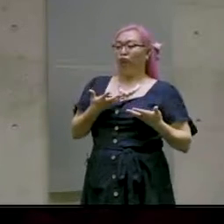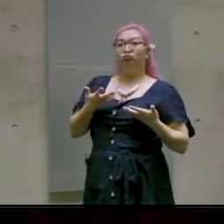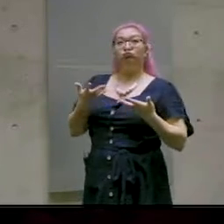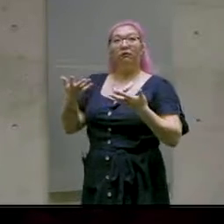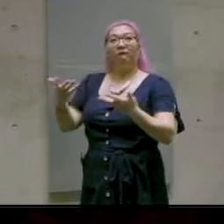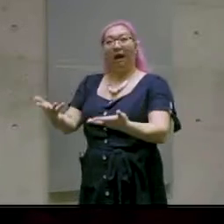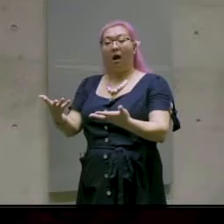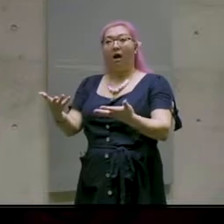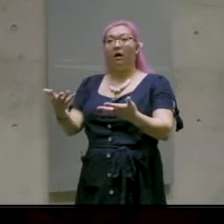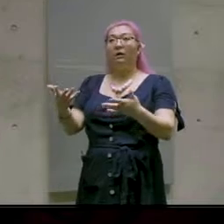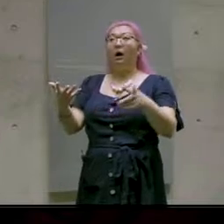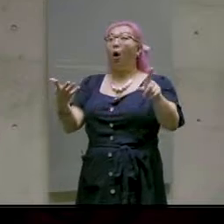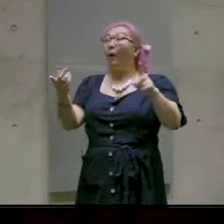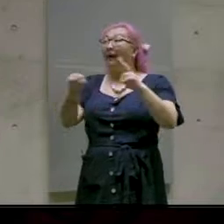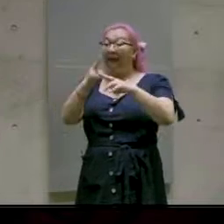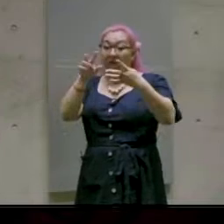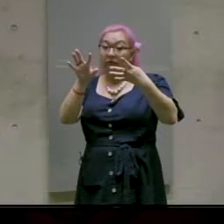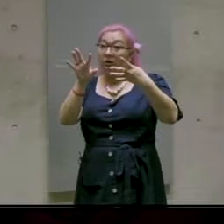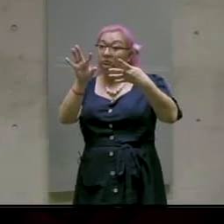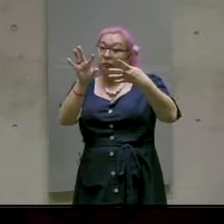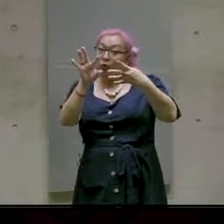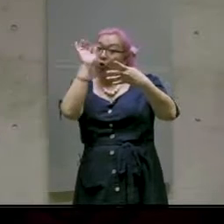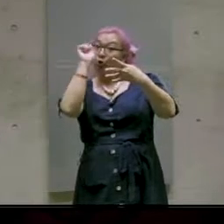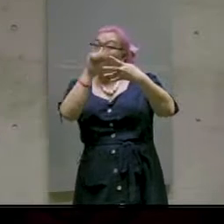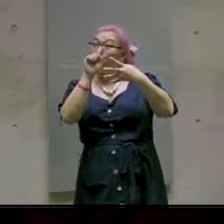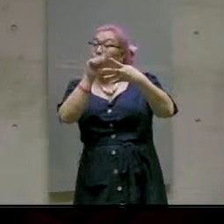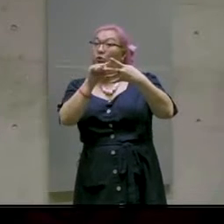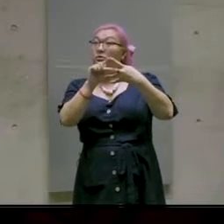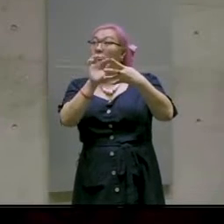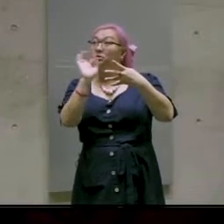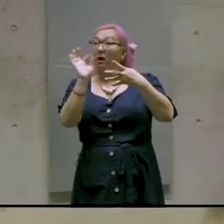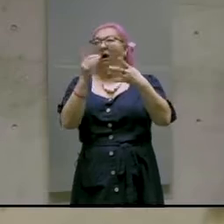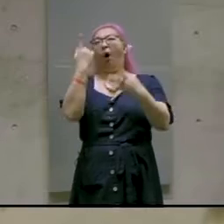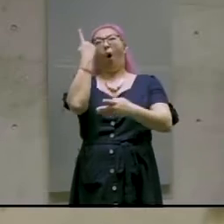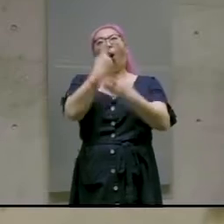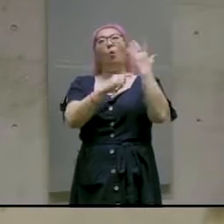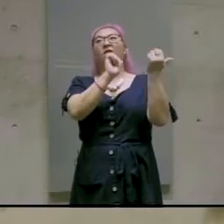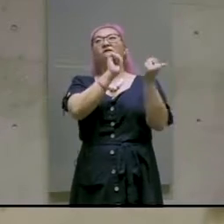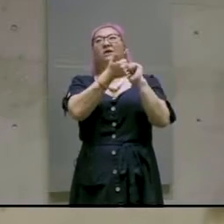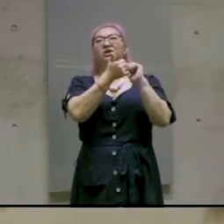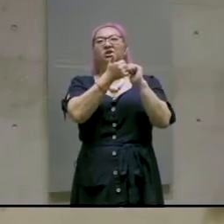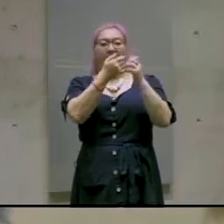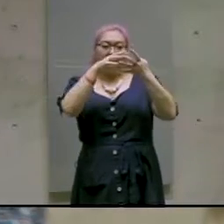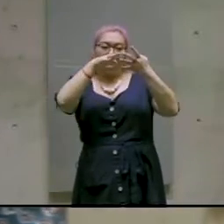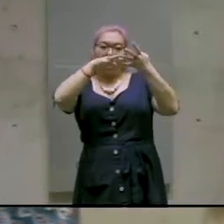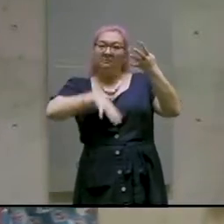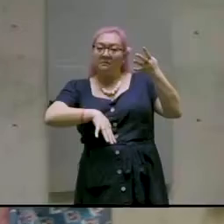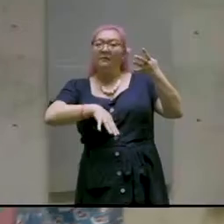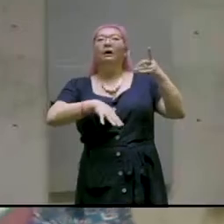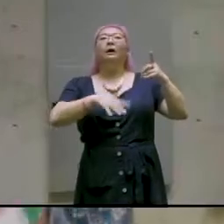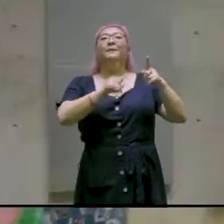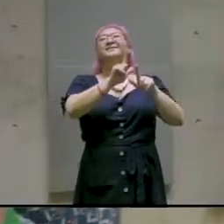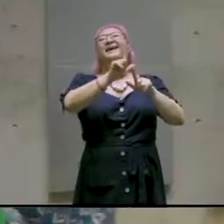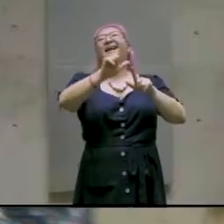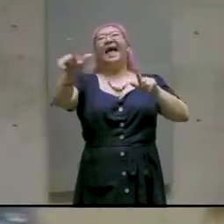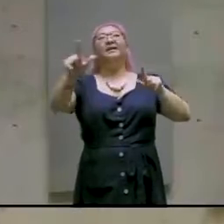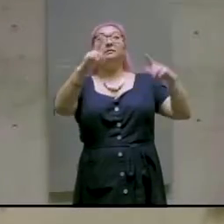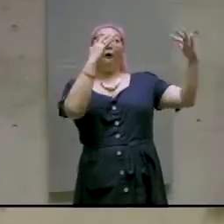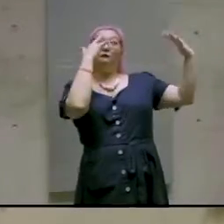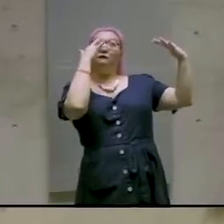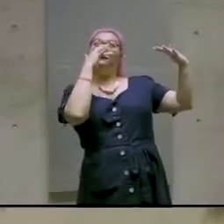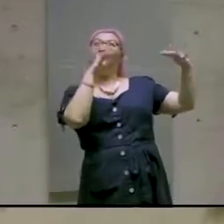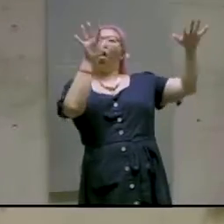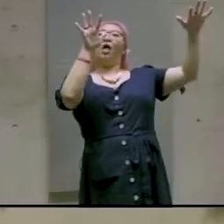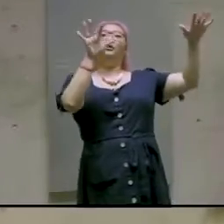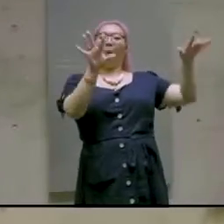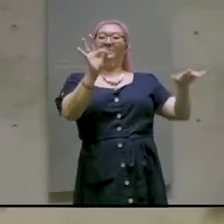sexual content won't have options to flirt in their dialogue options, that just won't come up. Likewise, other characters in the game won't flirt with you if you've